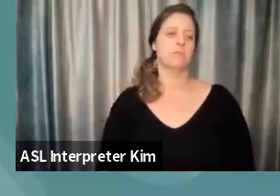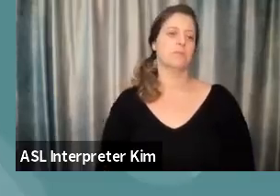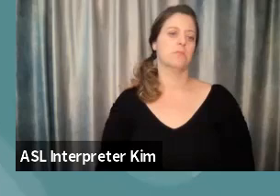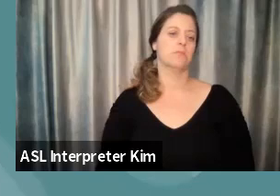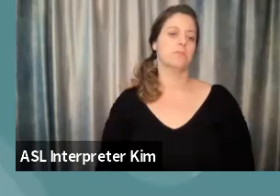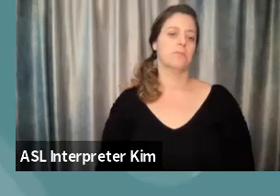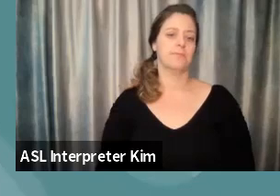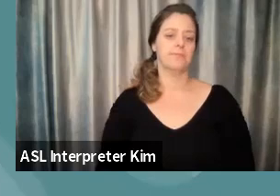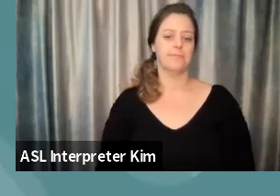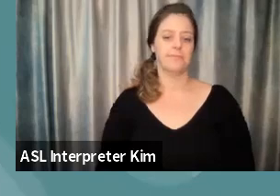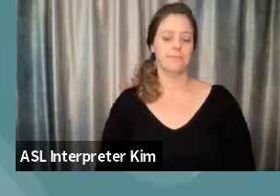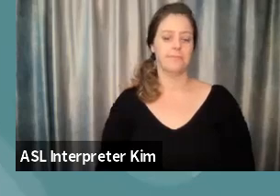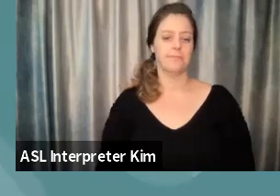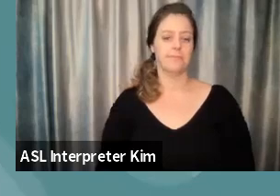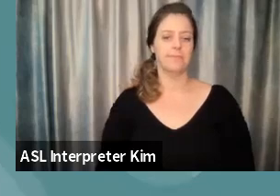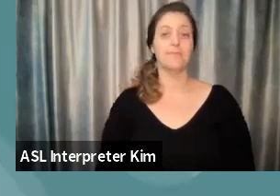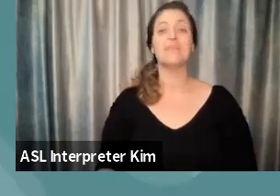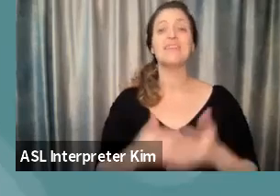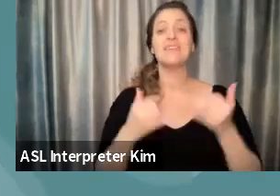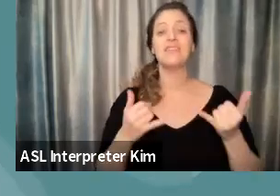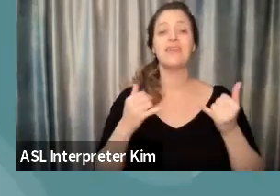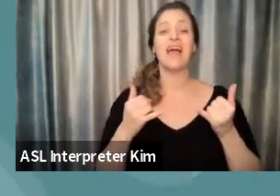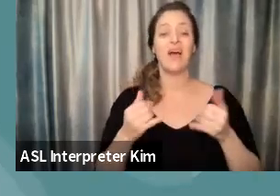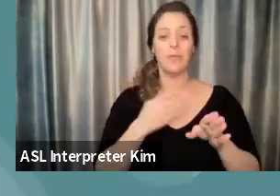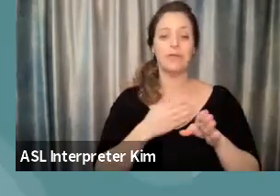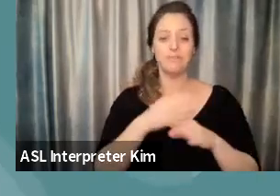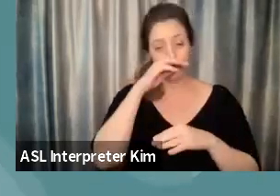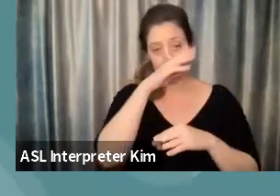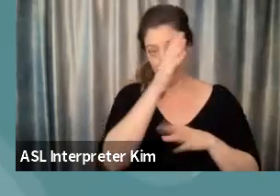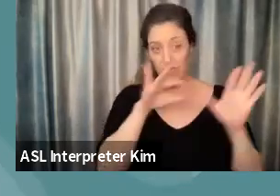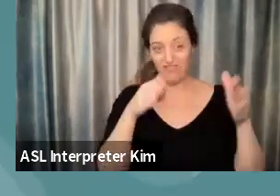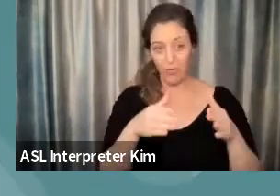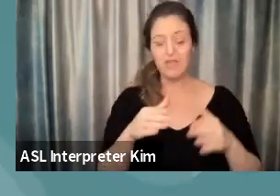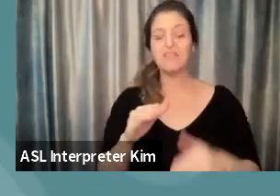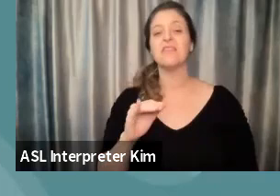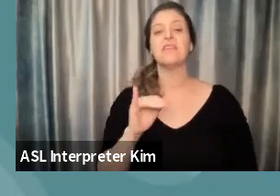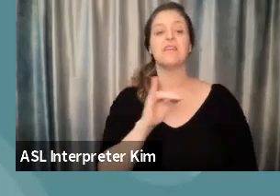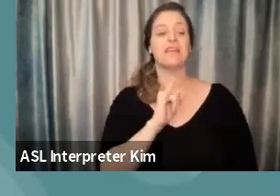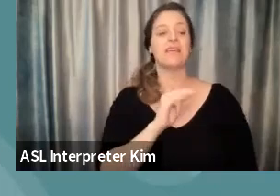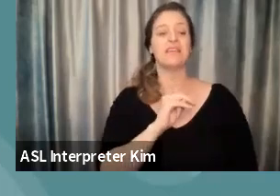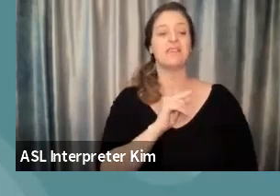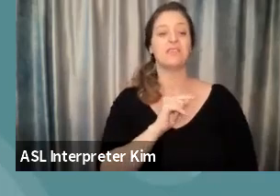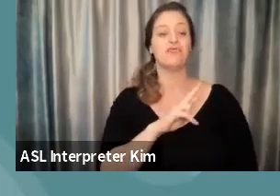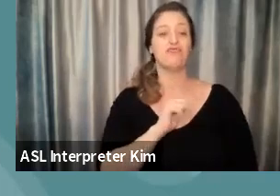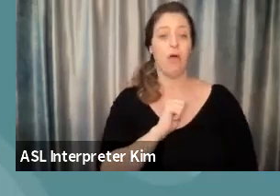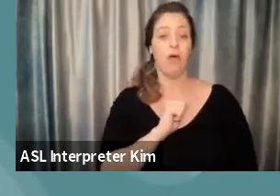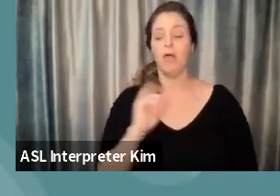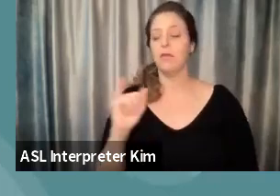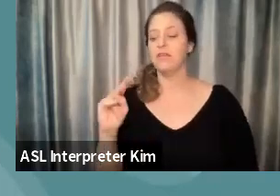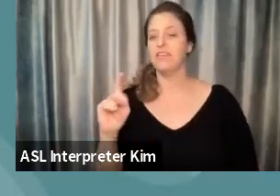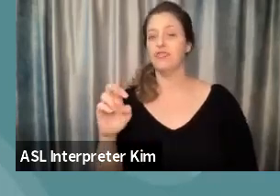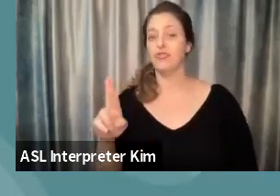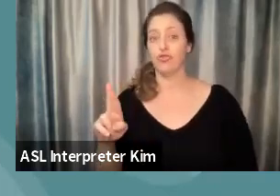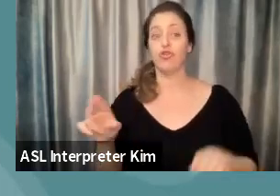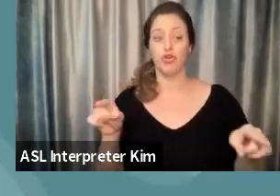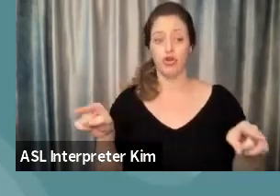With that, we were going to go into our main piece, which is on intra-district and inter-district transfers. A lot of the information that we're going to share